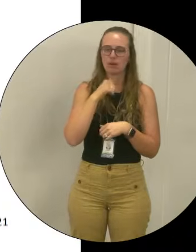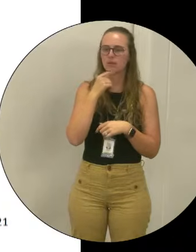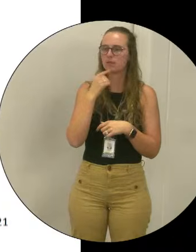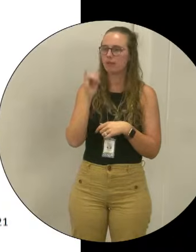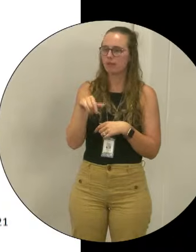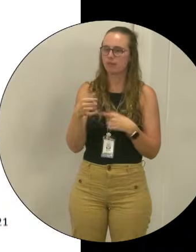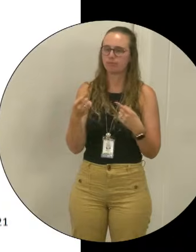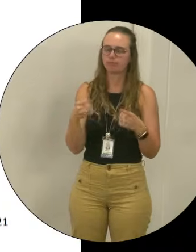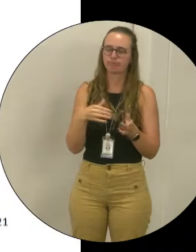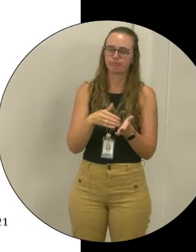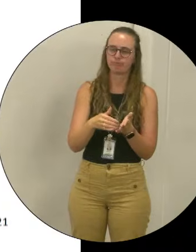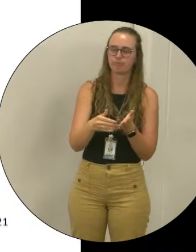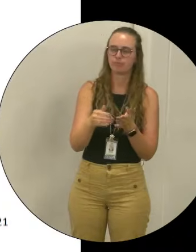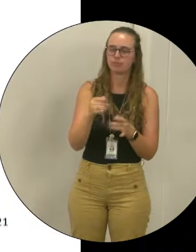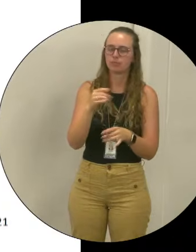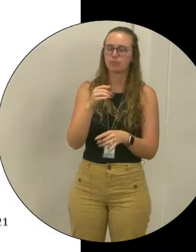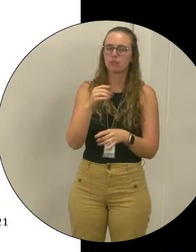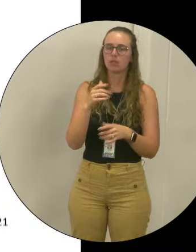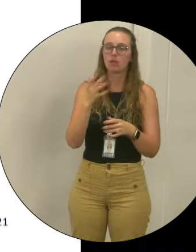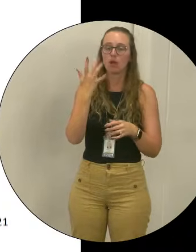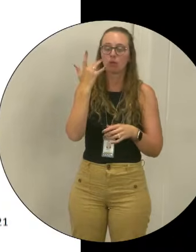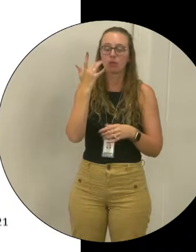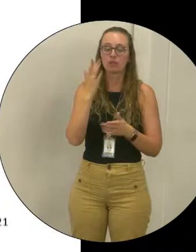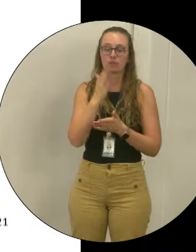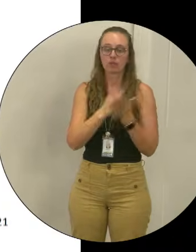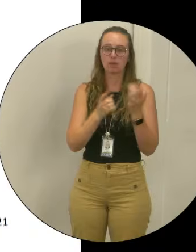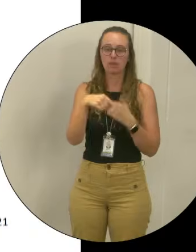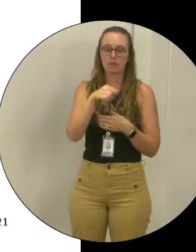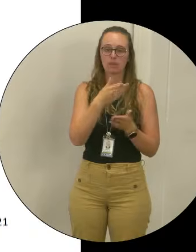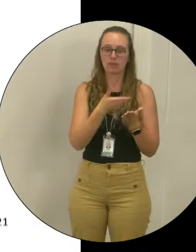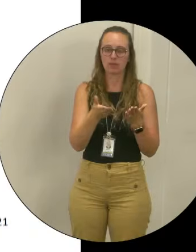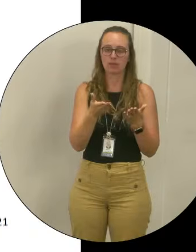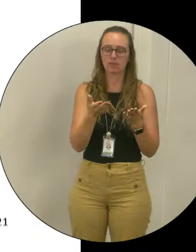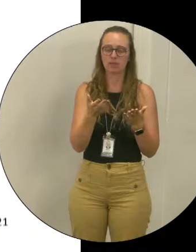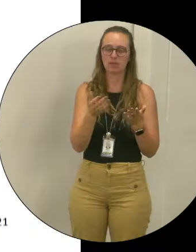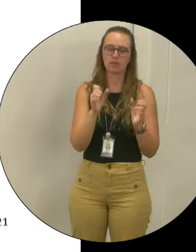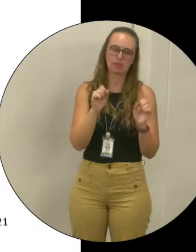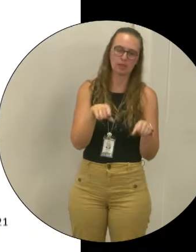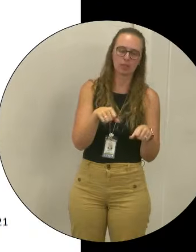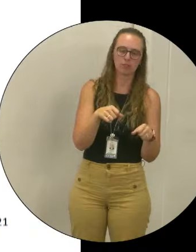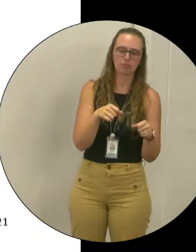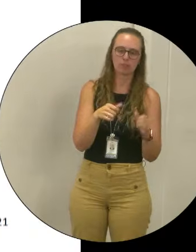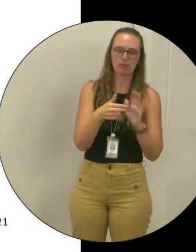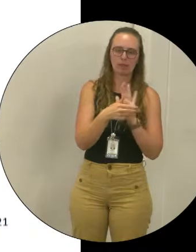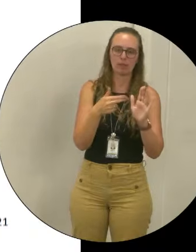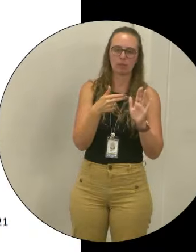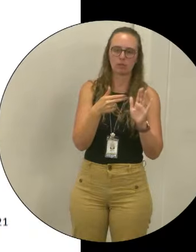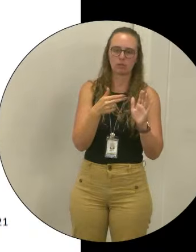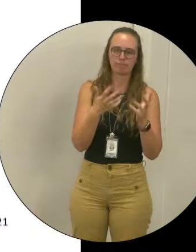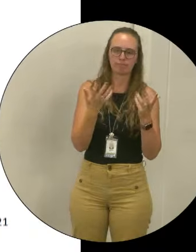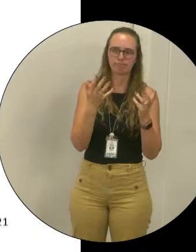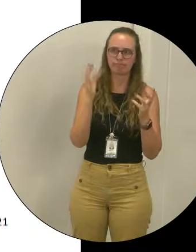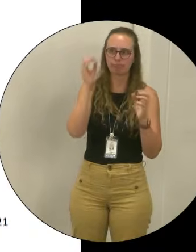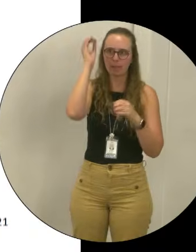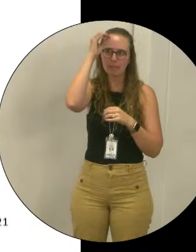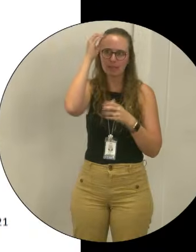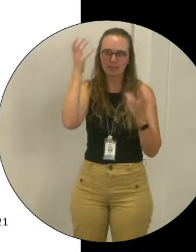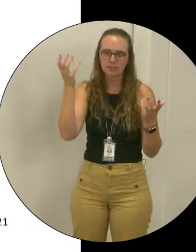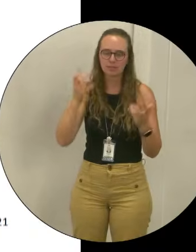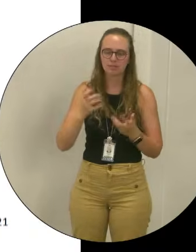What I'm asking, though, is because some of these things might be subject or could be labeled as subjective, right? Like,